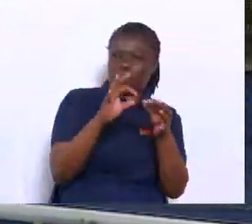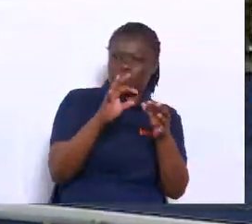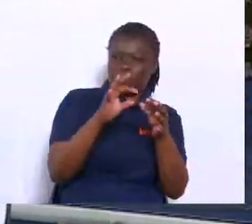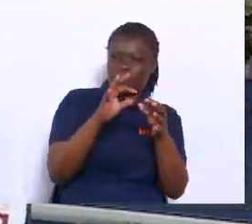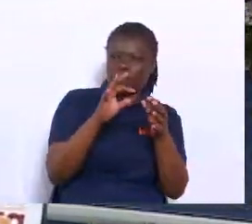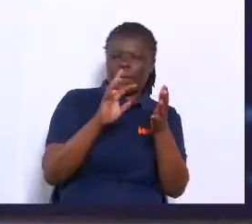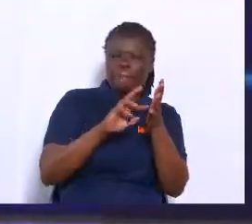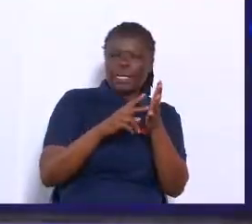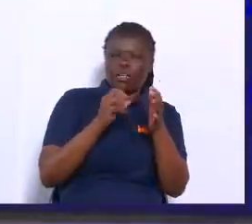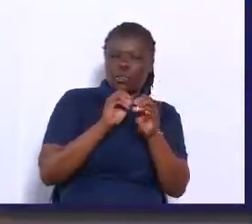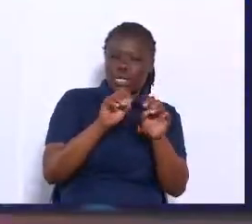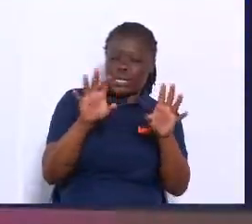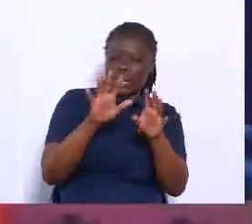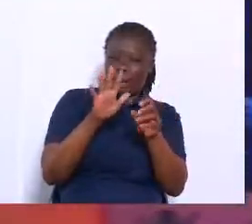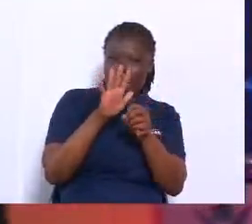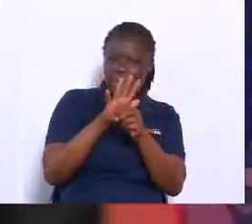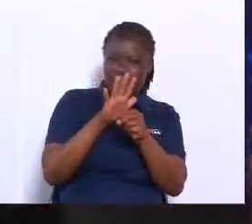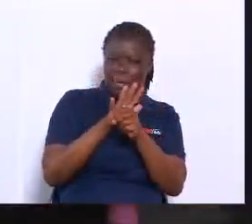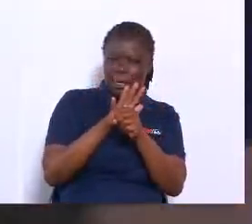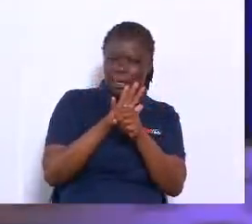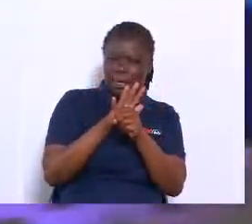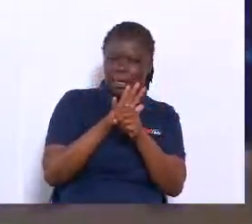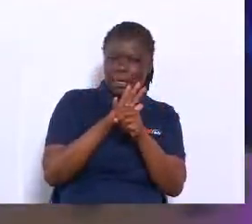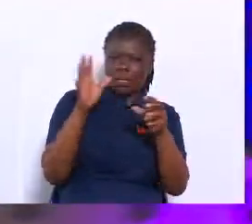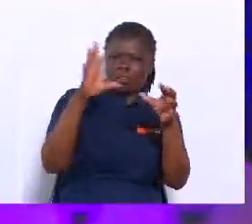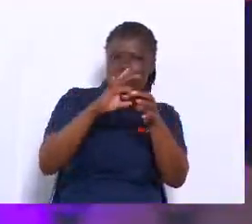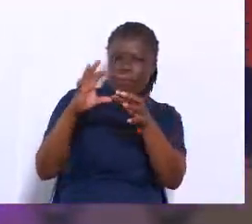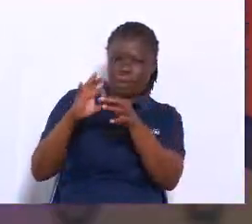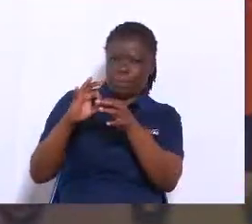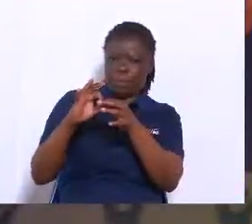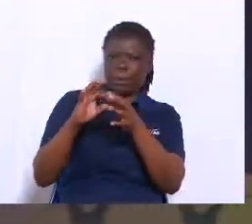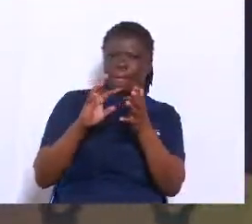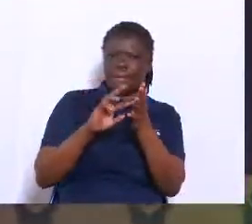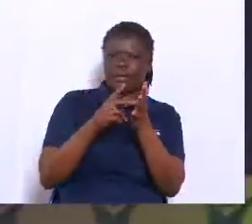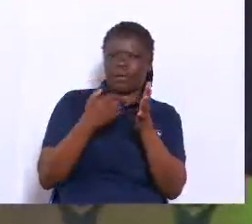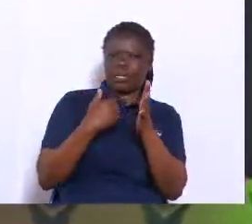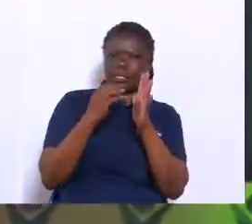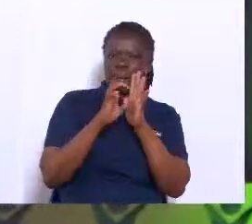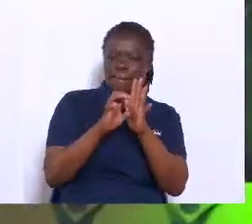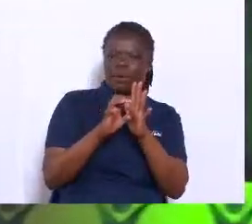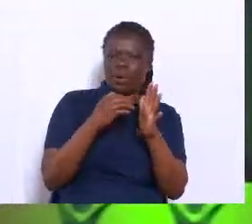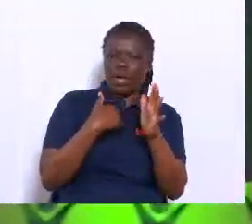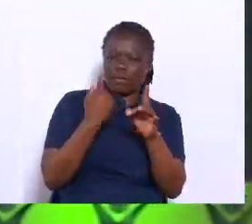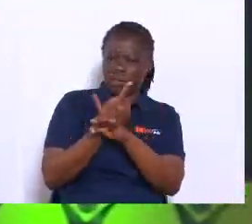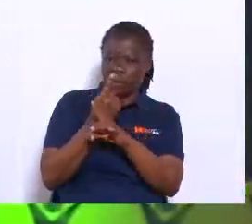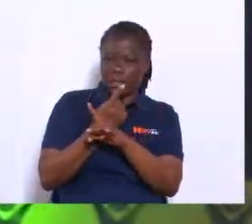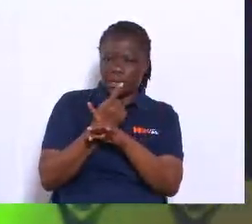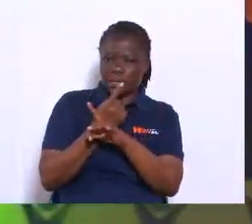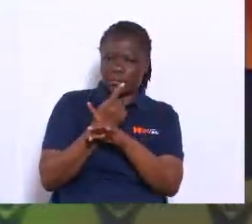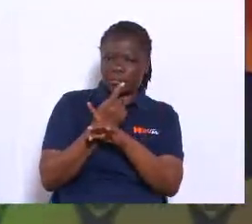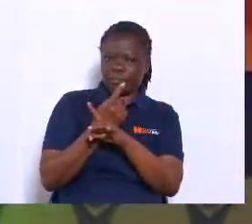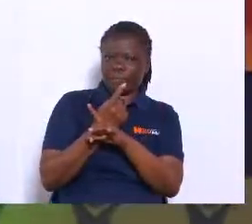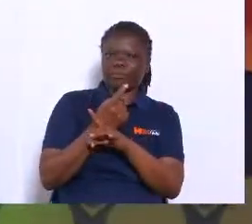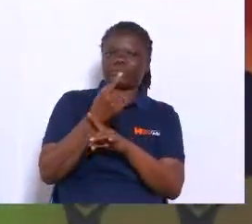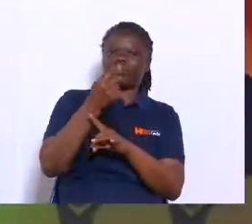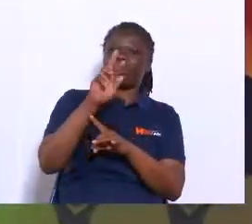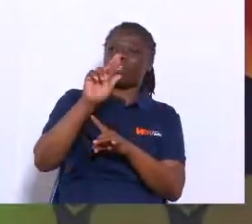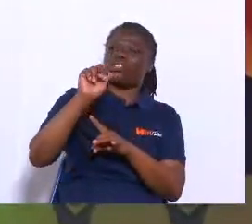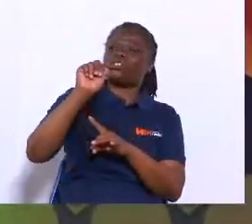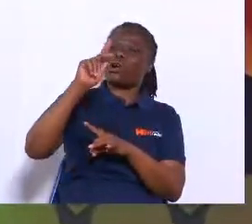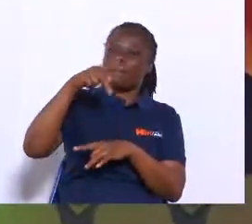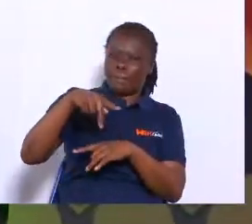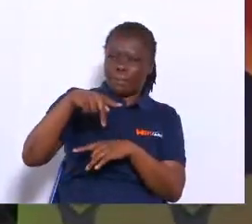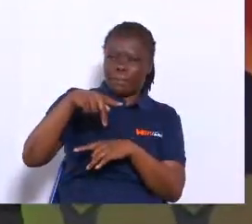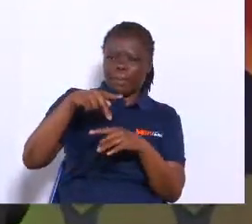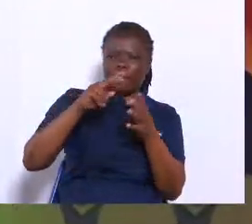set many traps. You might set a trap over here. You might set a trap over here. You might set a trap over there. Another word for a snare